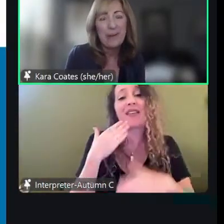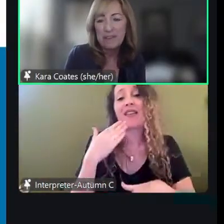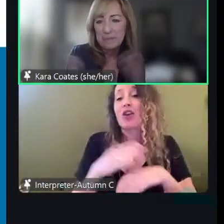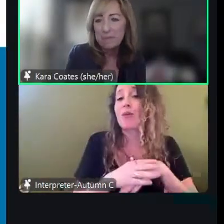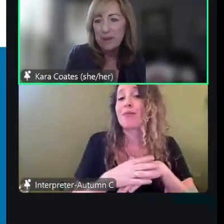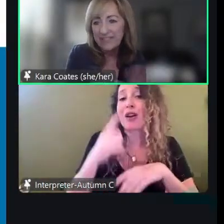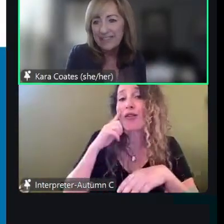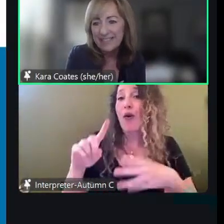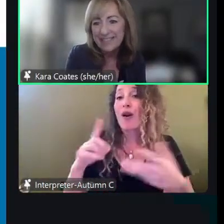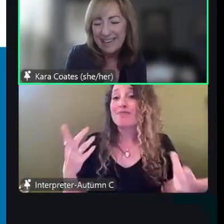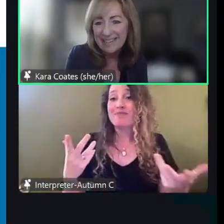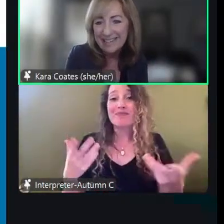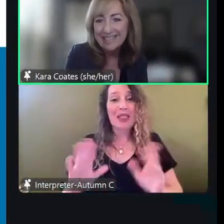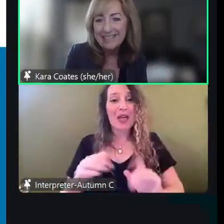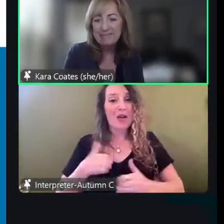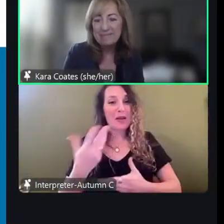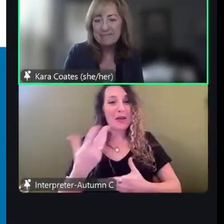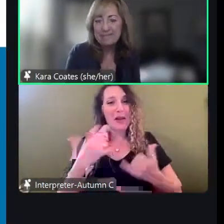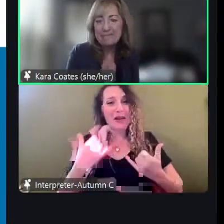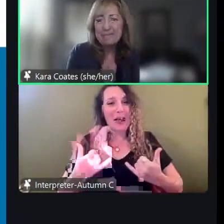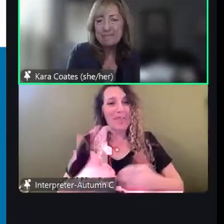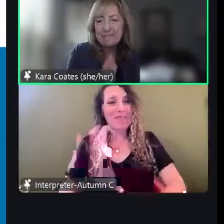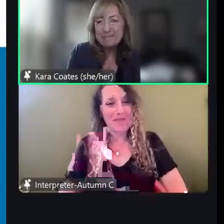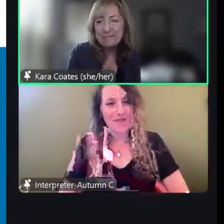for allowing me to be part of this today.